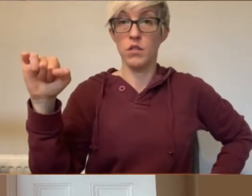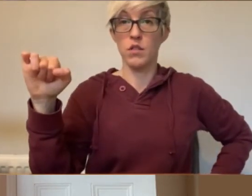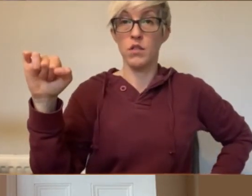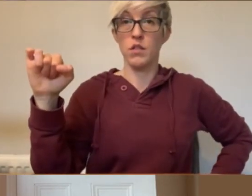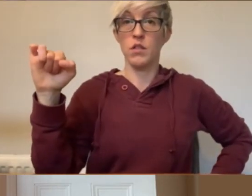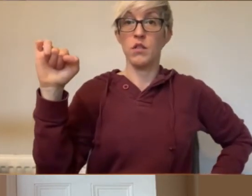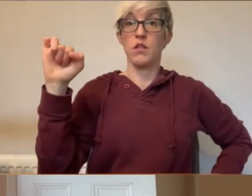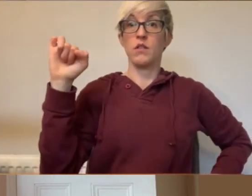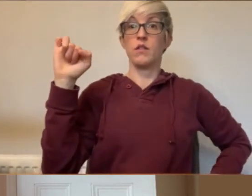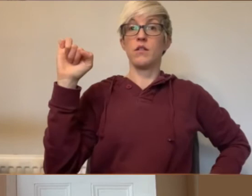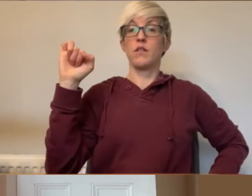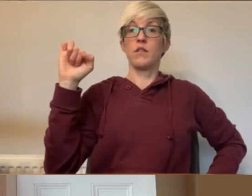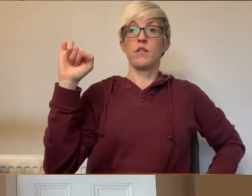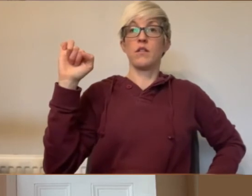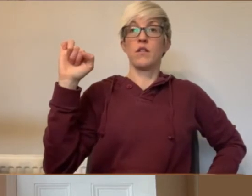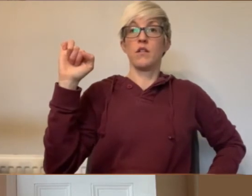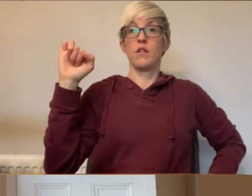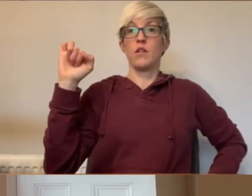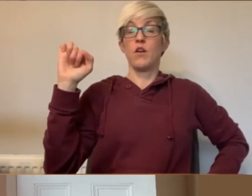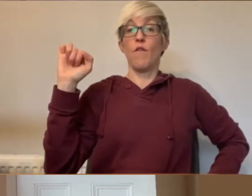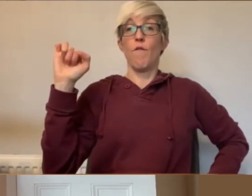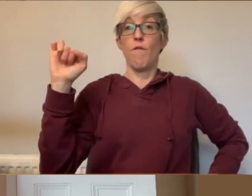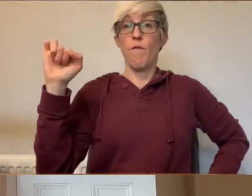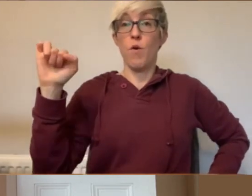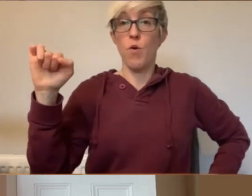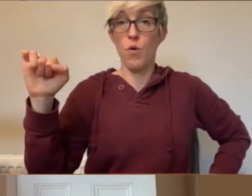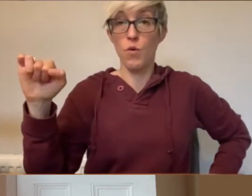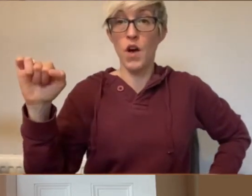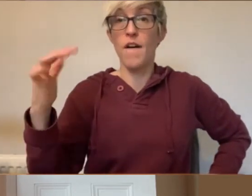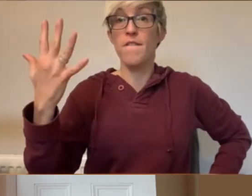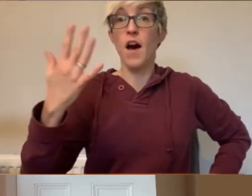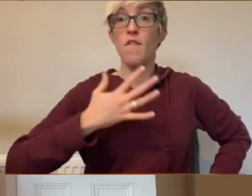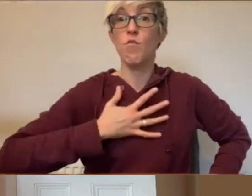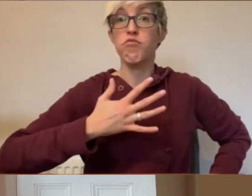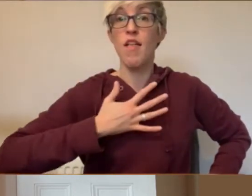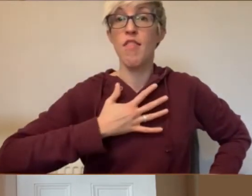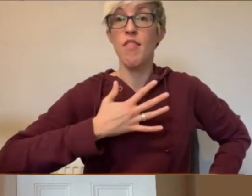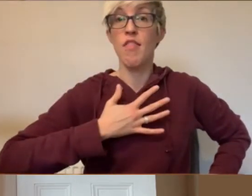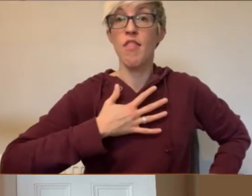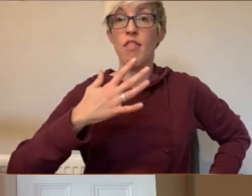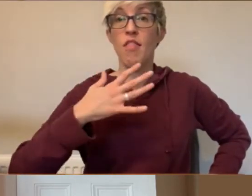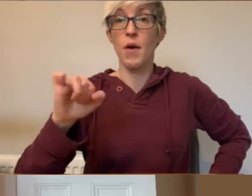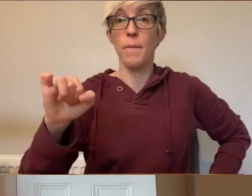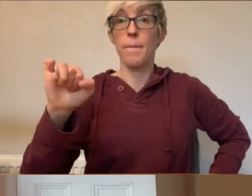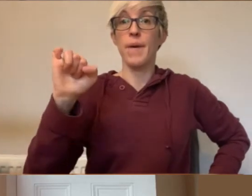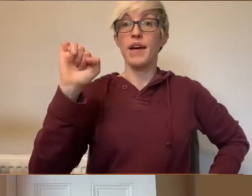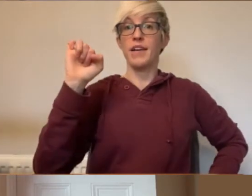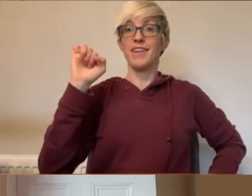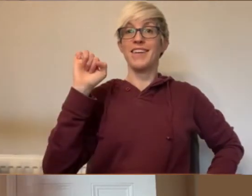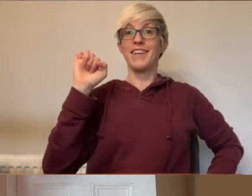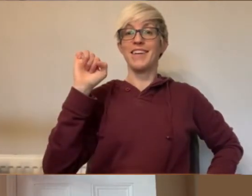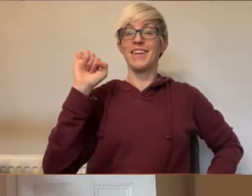you, and you're going to take 5 breaths there, and when you've taken 5 breaths you will come out of the